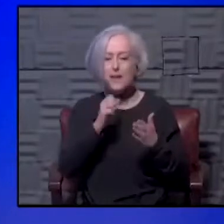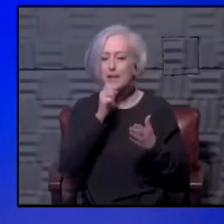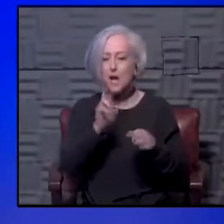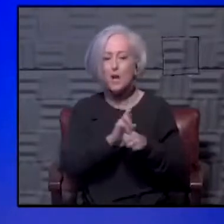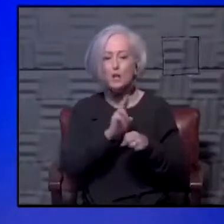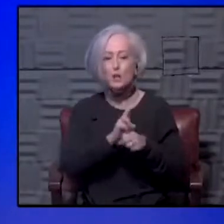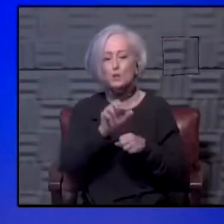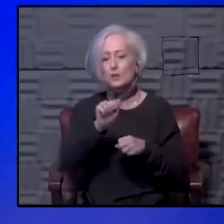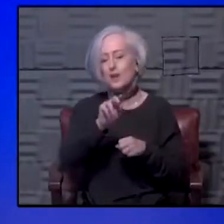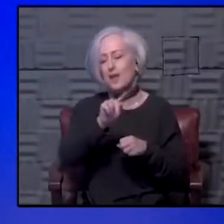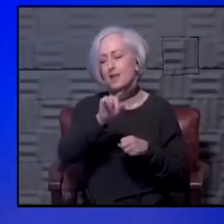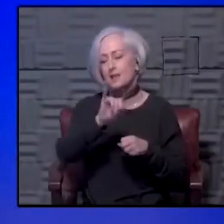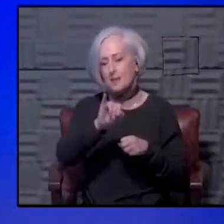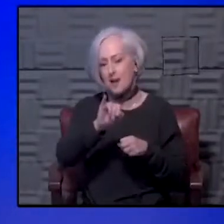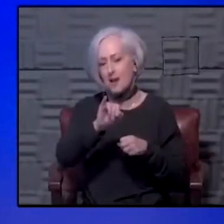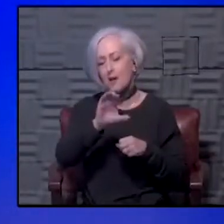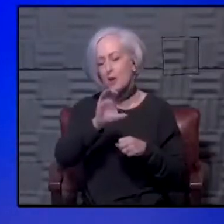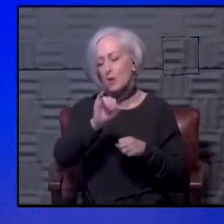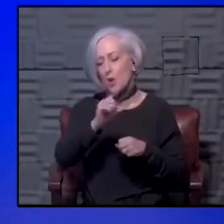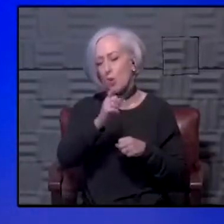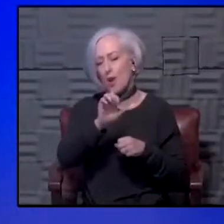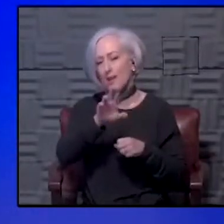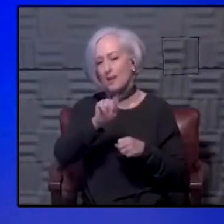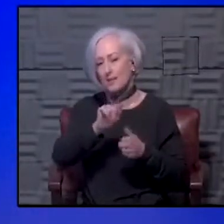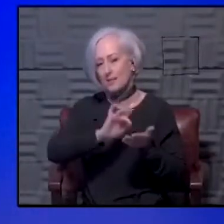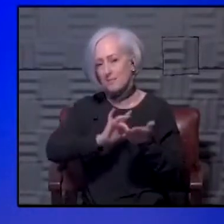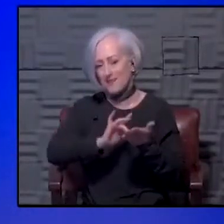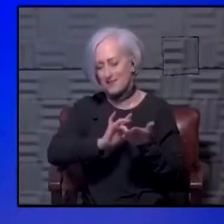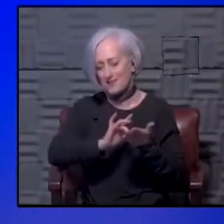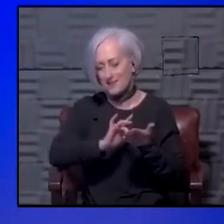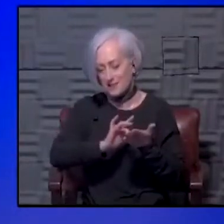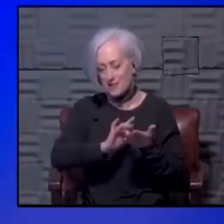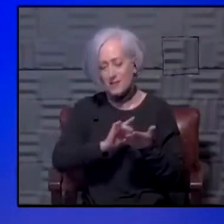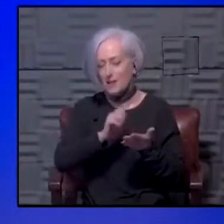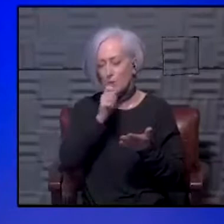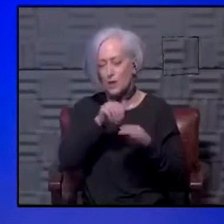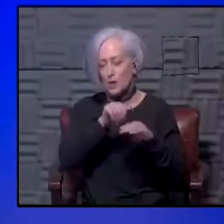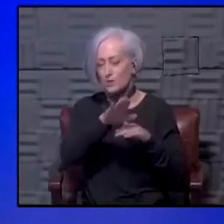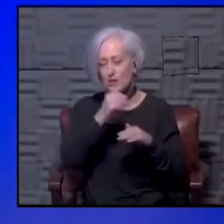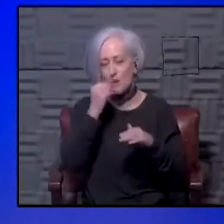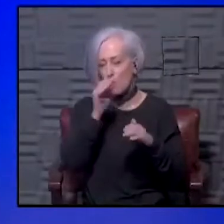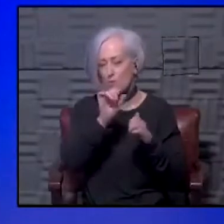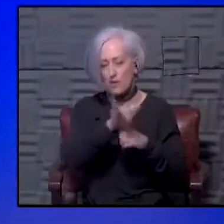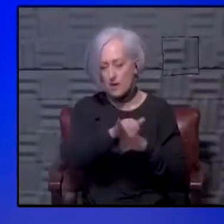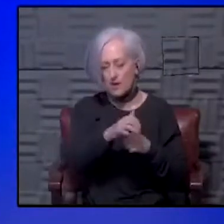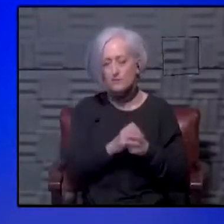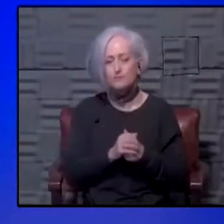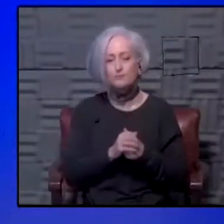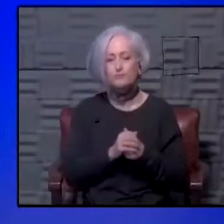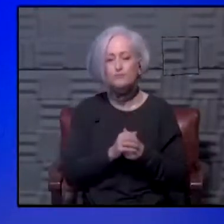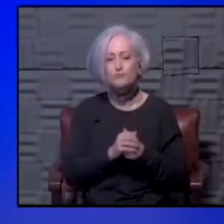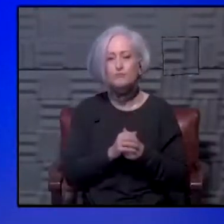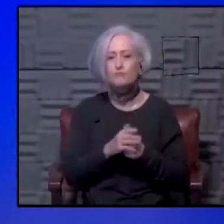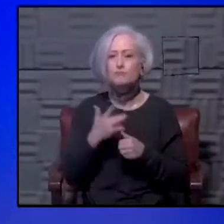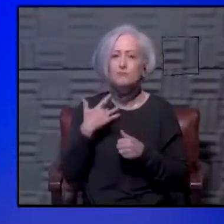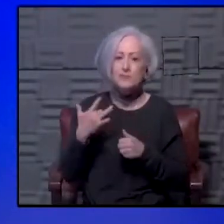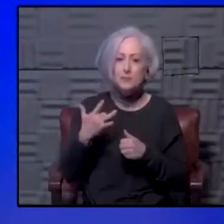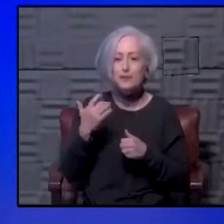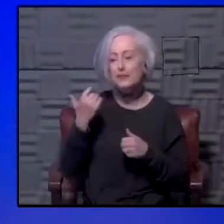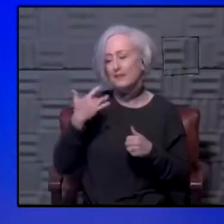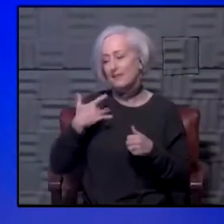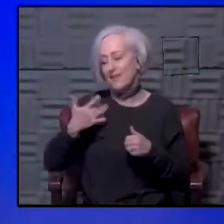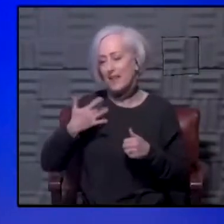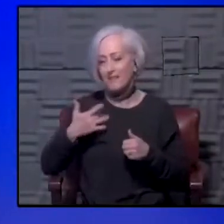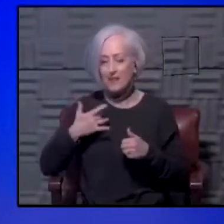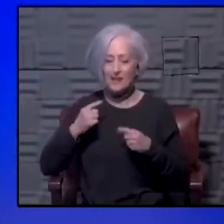of that. Really, they don't get sent home with anything else. If they are having, aches and pains, they can certainly